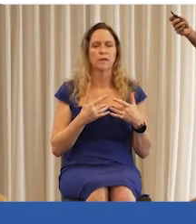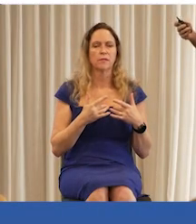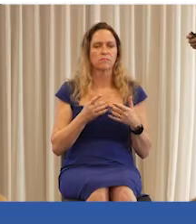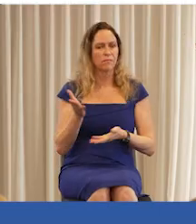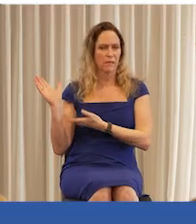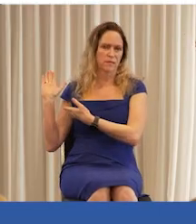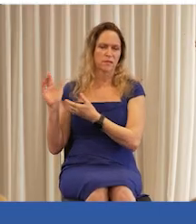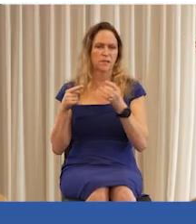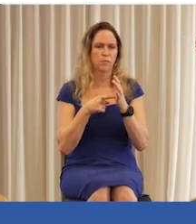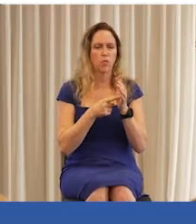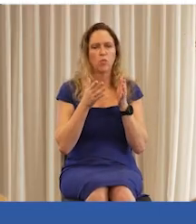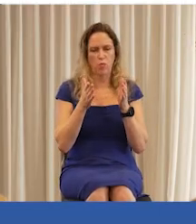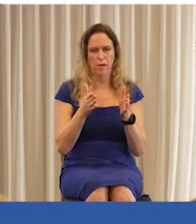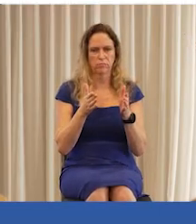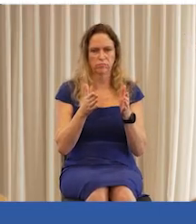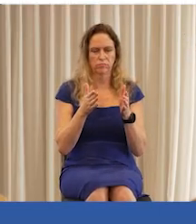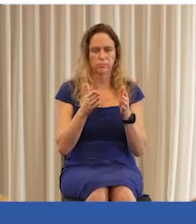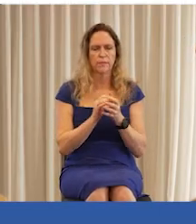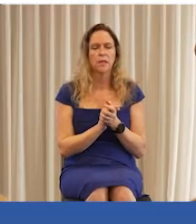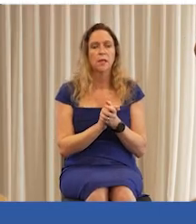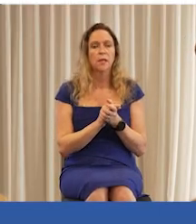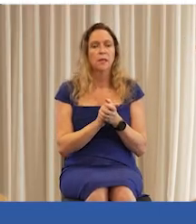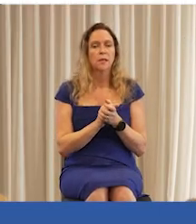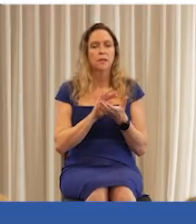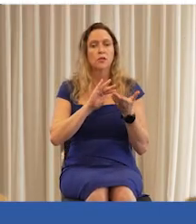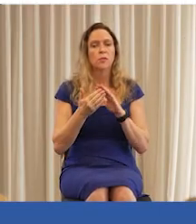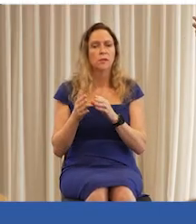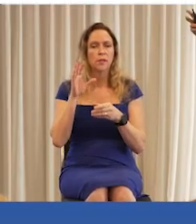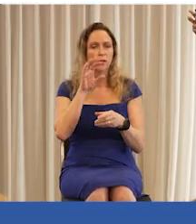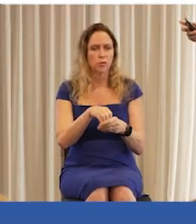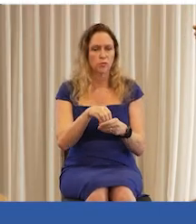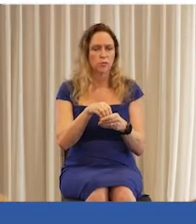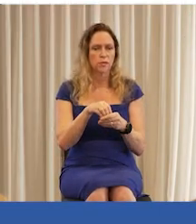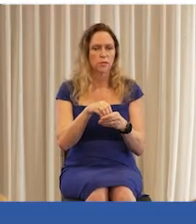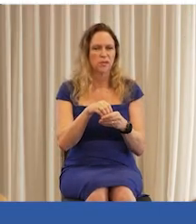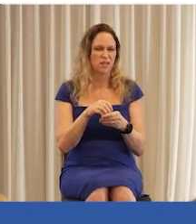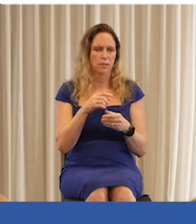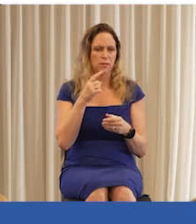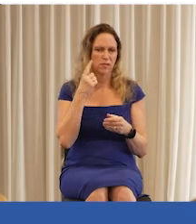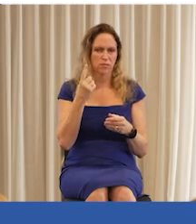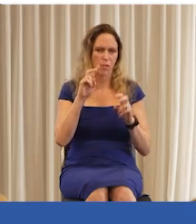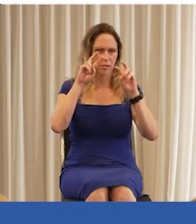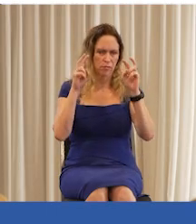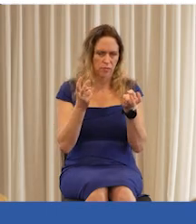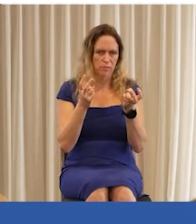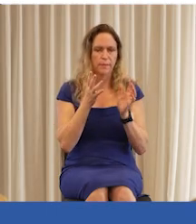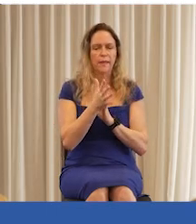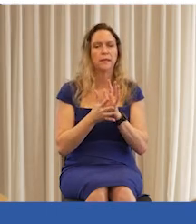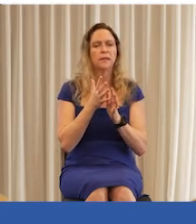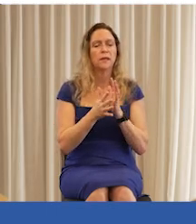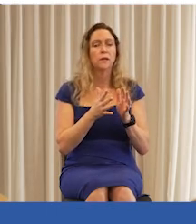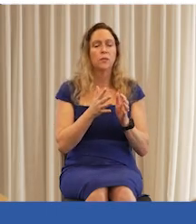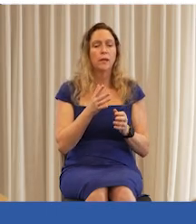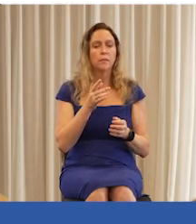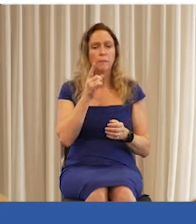One definition, I suppose, of community inclusion, and bear in mind it's just one definition, but when people are known by